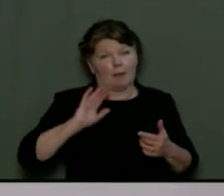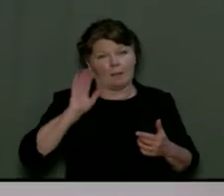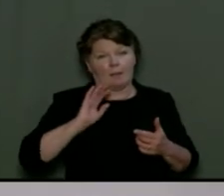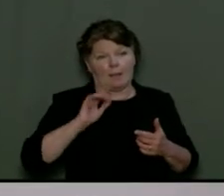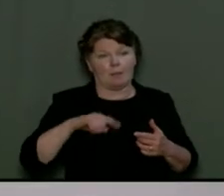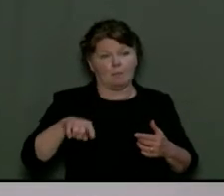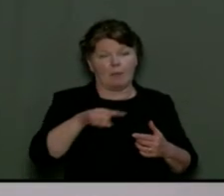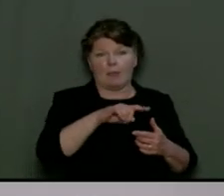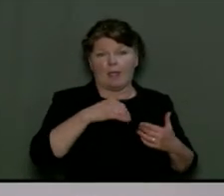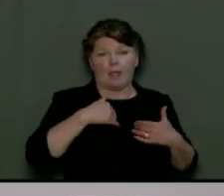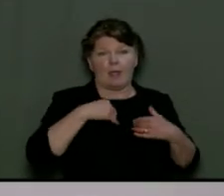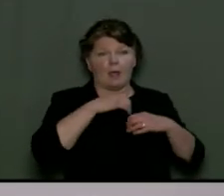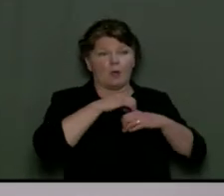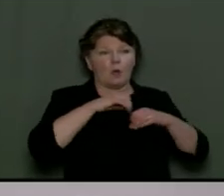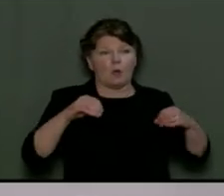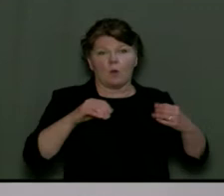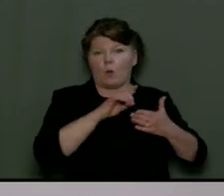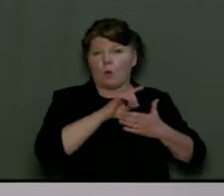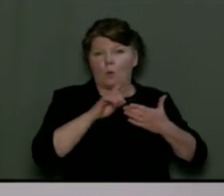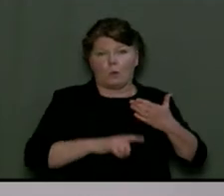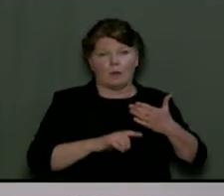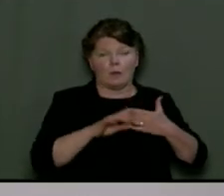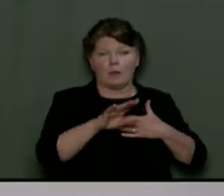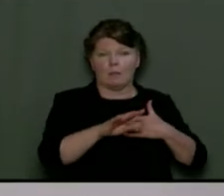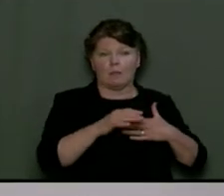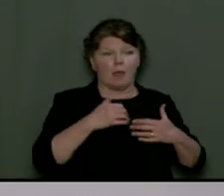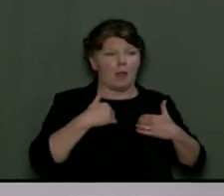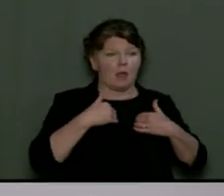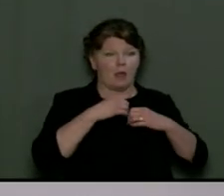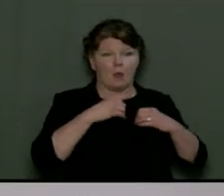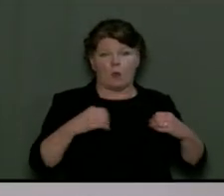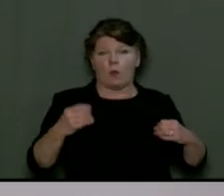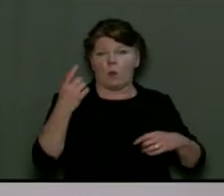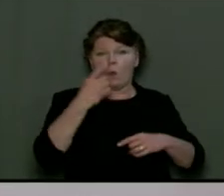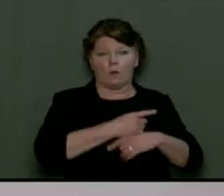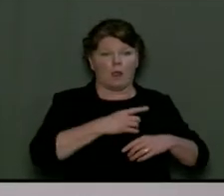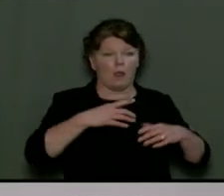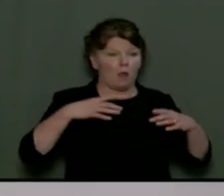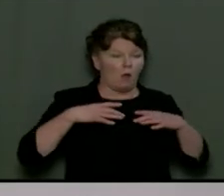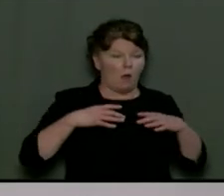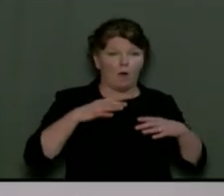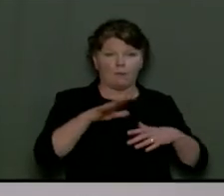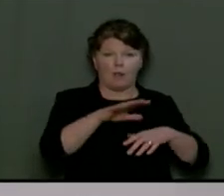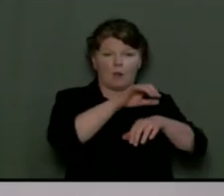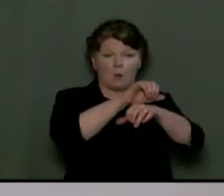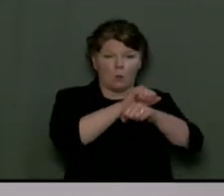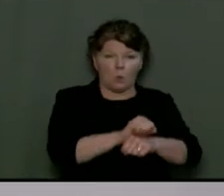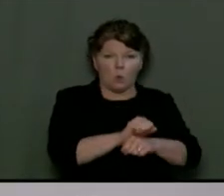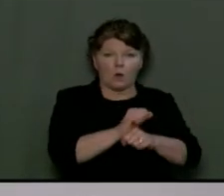they didn't have any weekends. They didn't have a day off. They